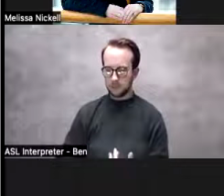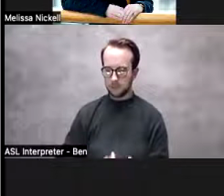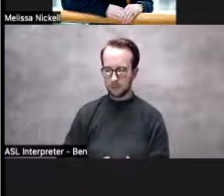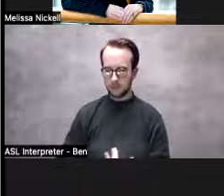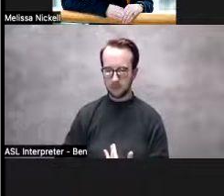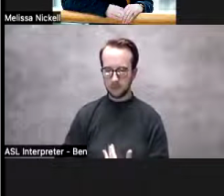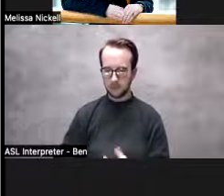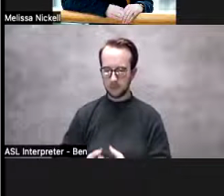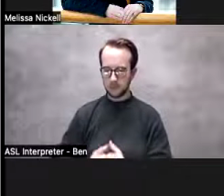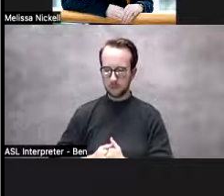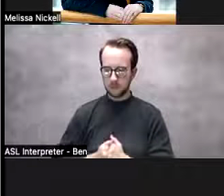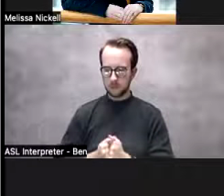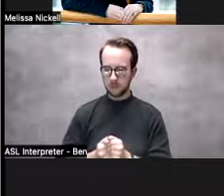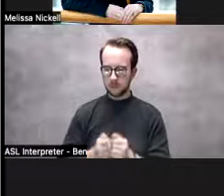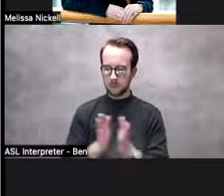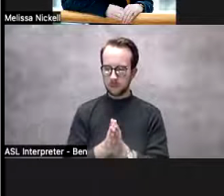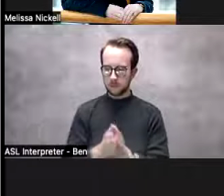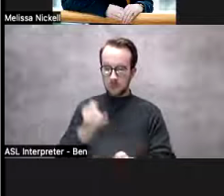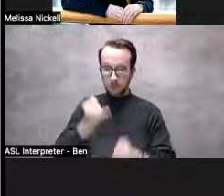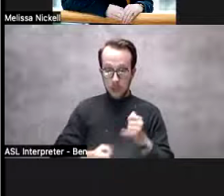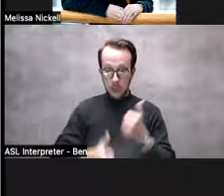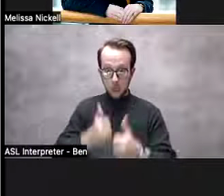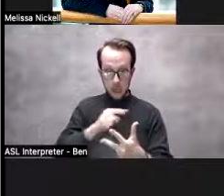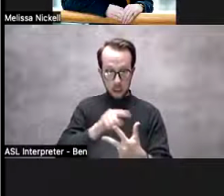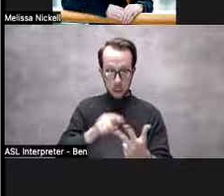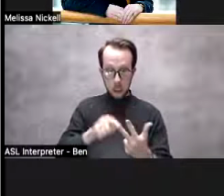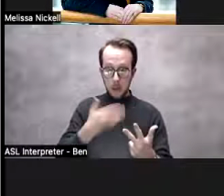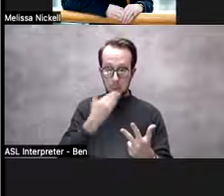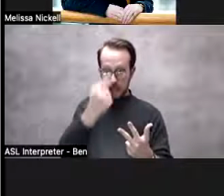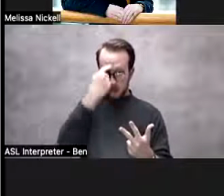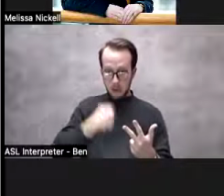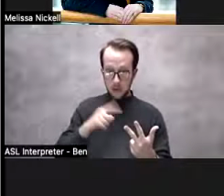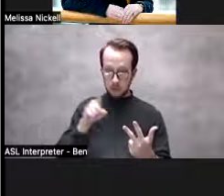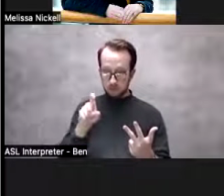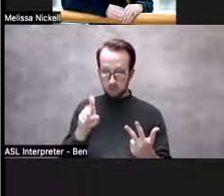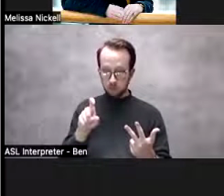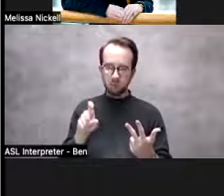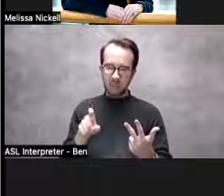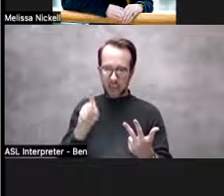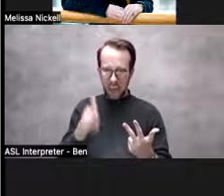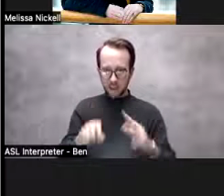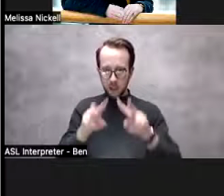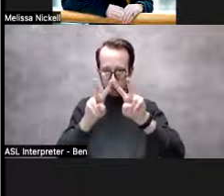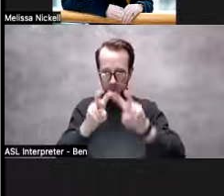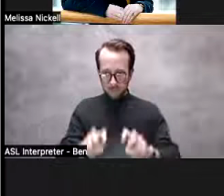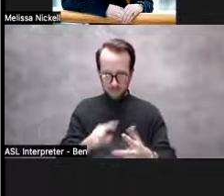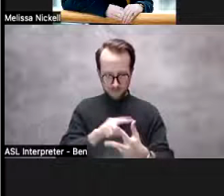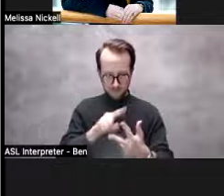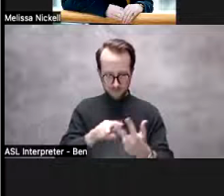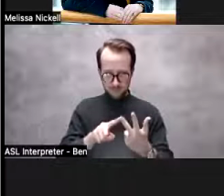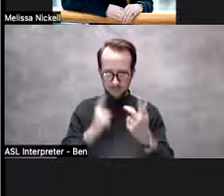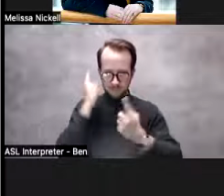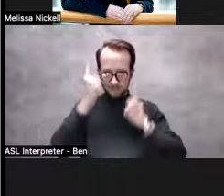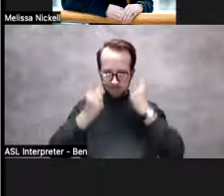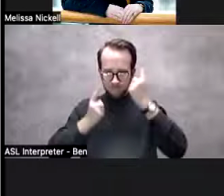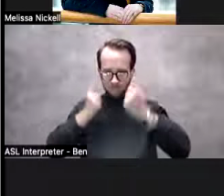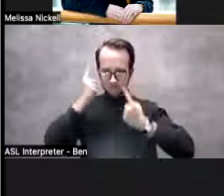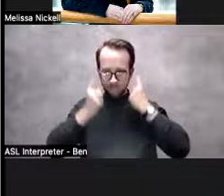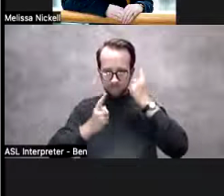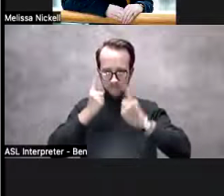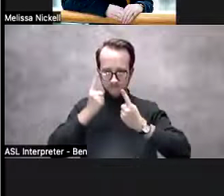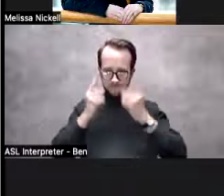And finally, which grants might be best for me? I think you sort of have to look at some of these different considerations and maybe think about what one might